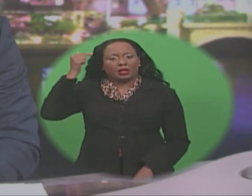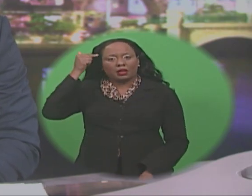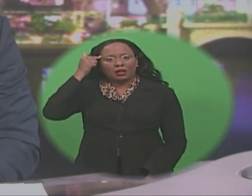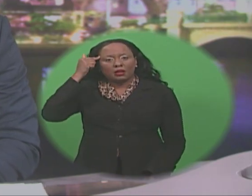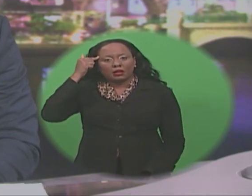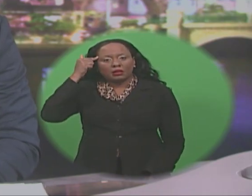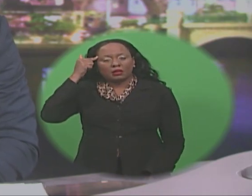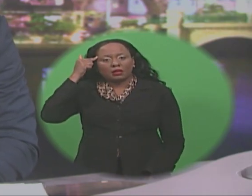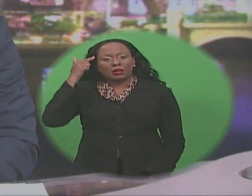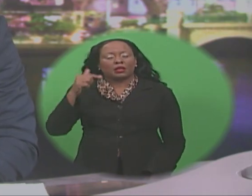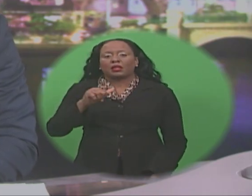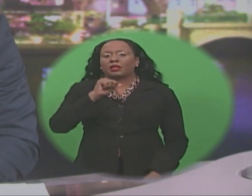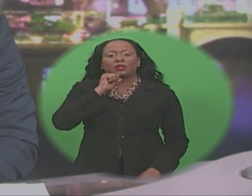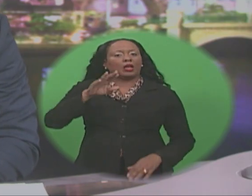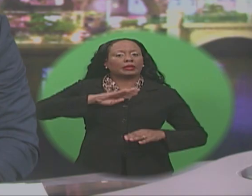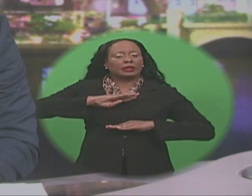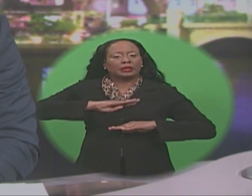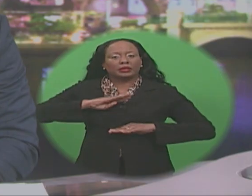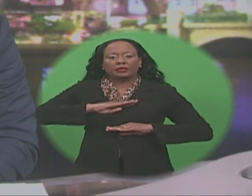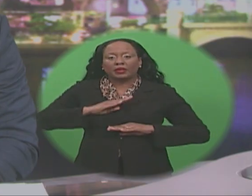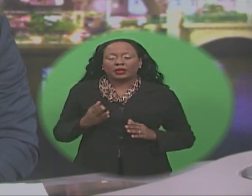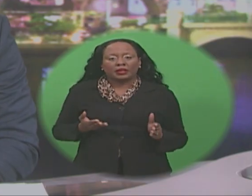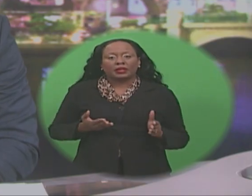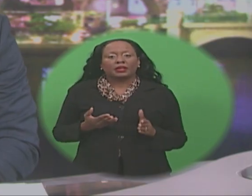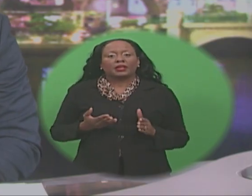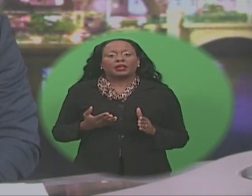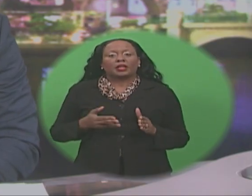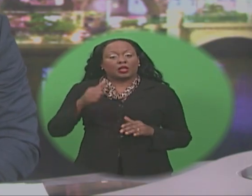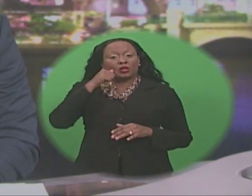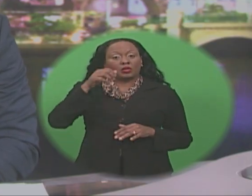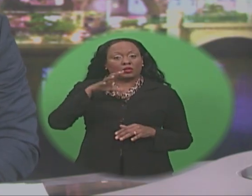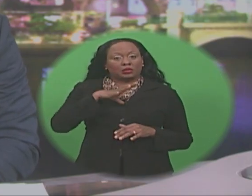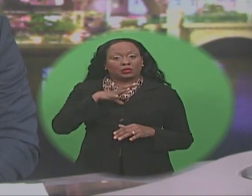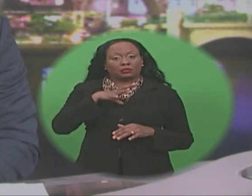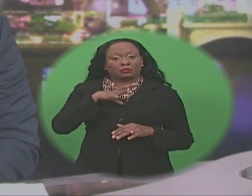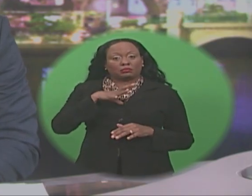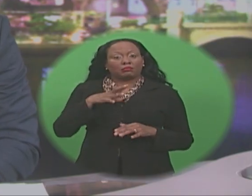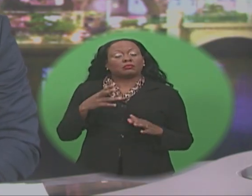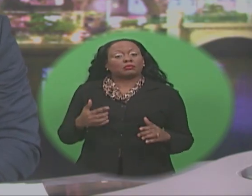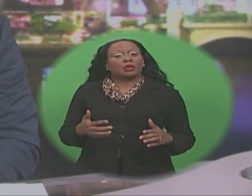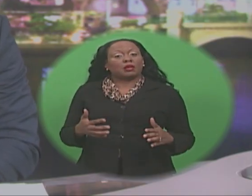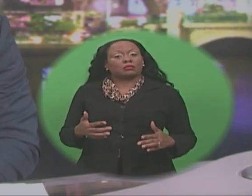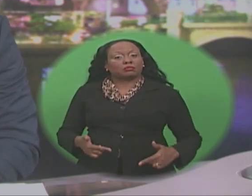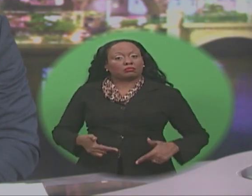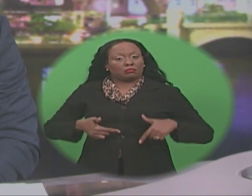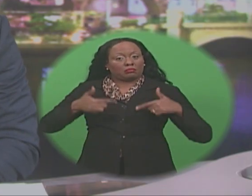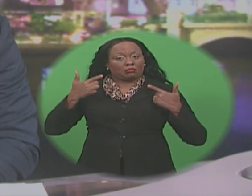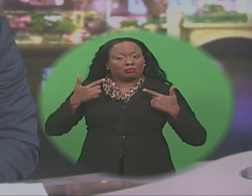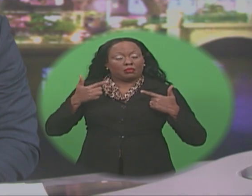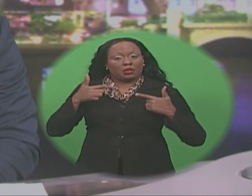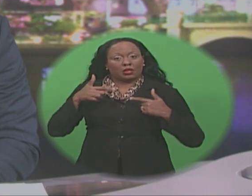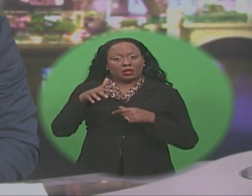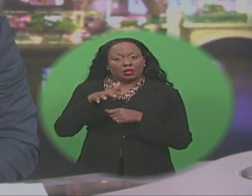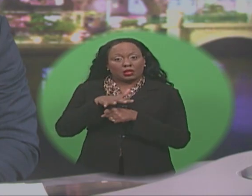Flood Bobrin, at 2 locations in a show of dissatisfaction with the level of representation. Mrs. Flood Bobrin